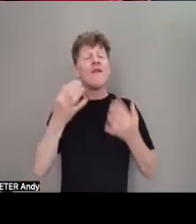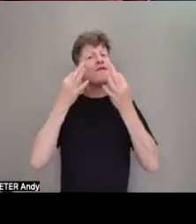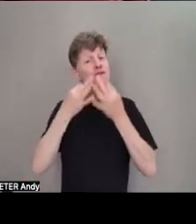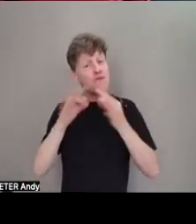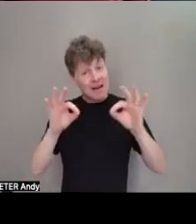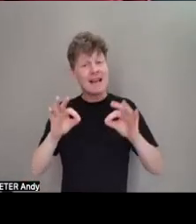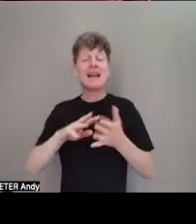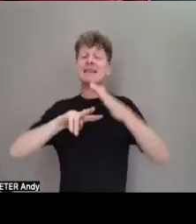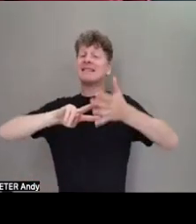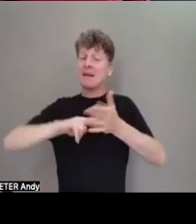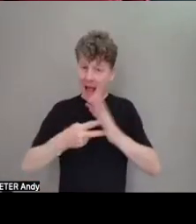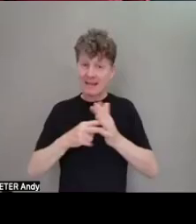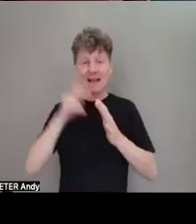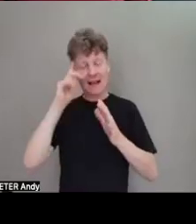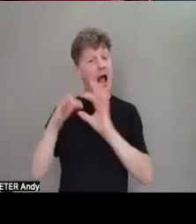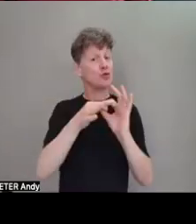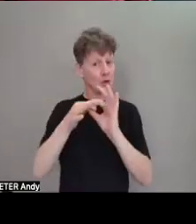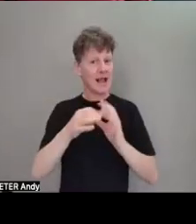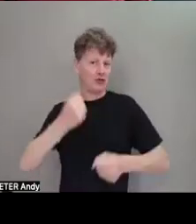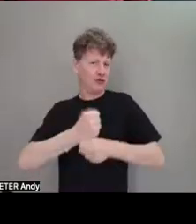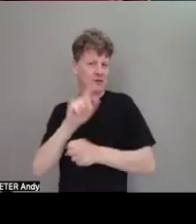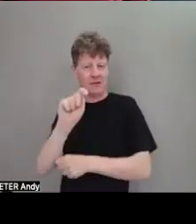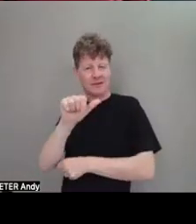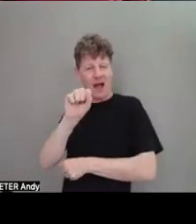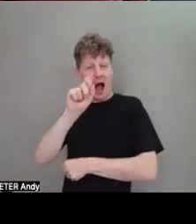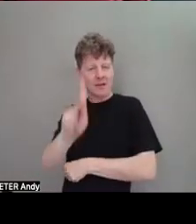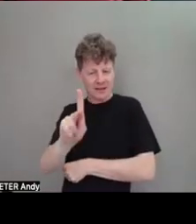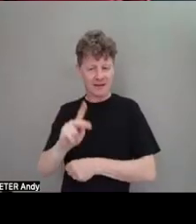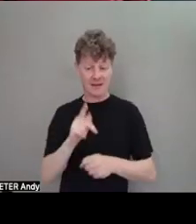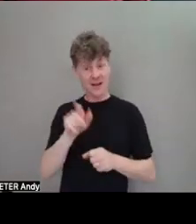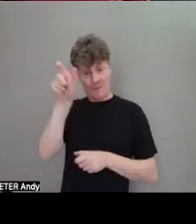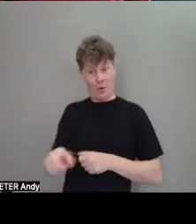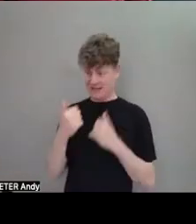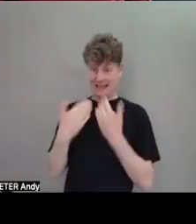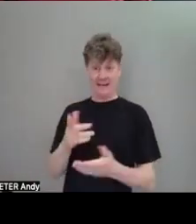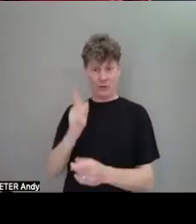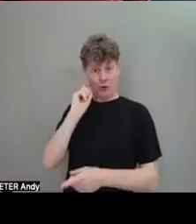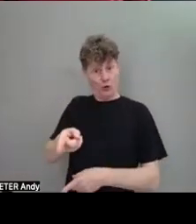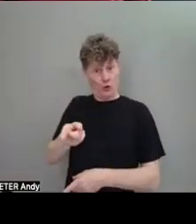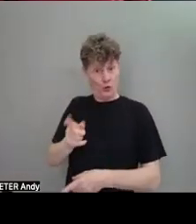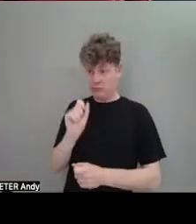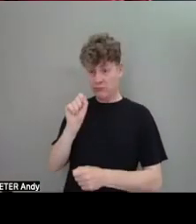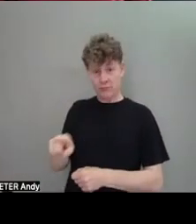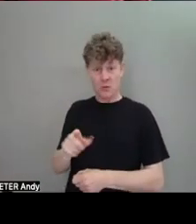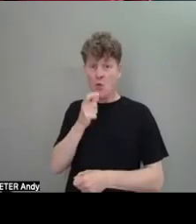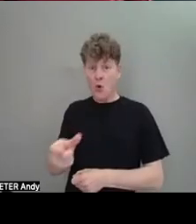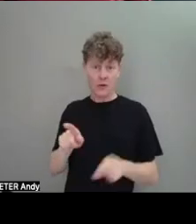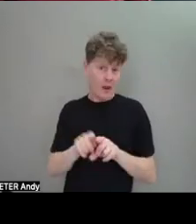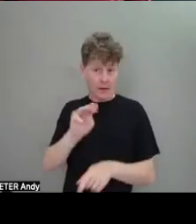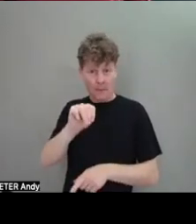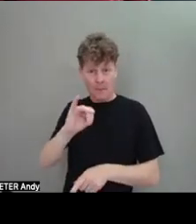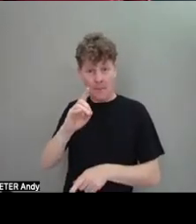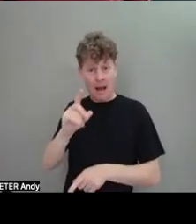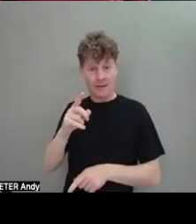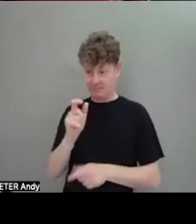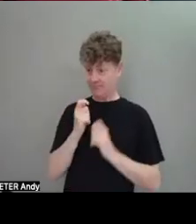task. So here in this task, people are given a cue word or sign, like mind, and